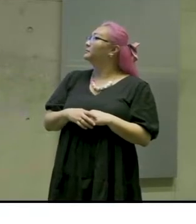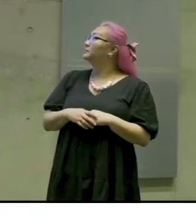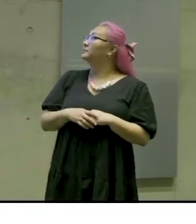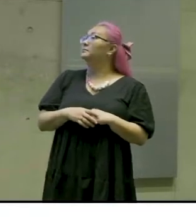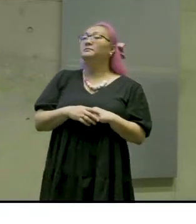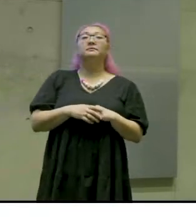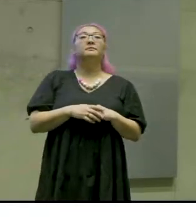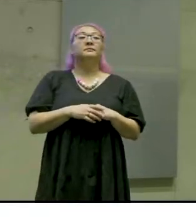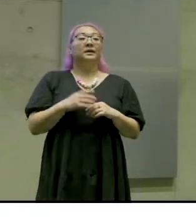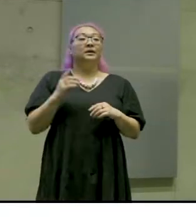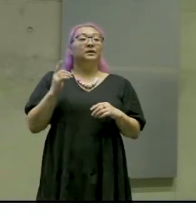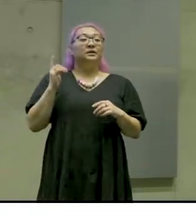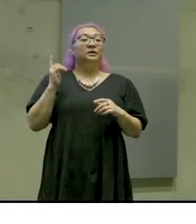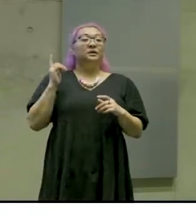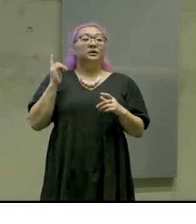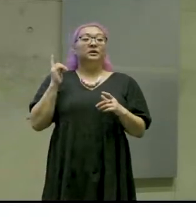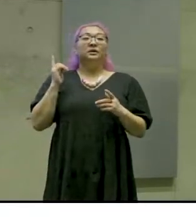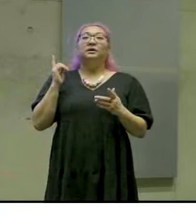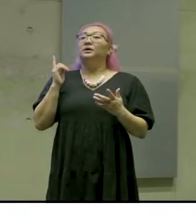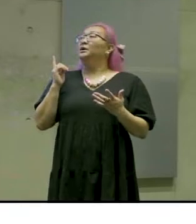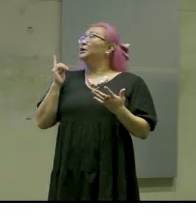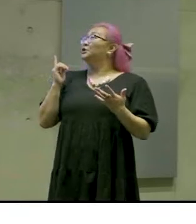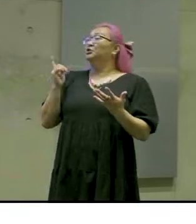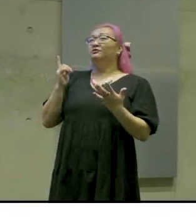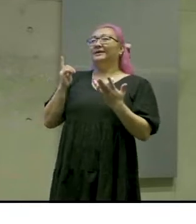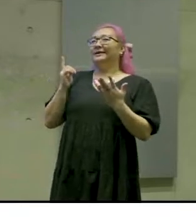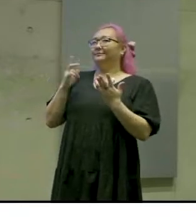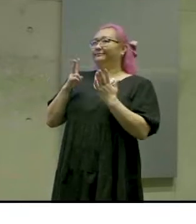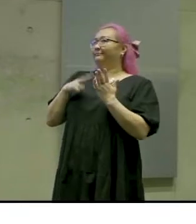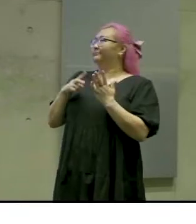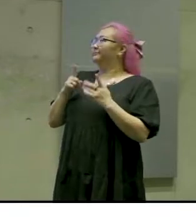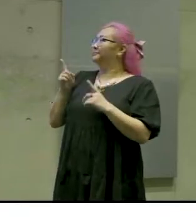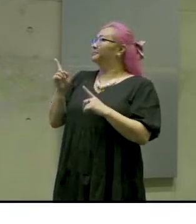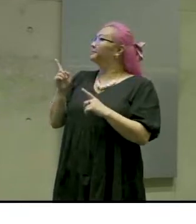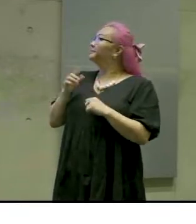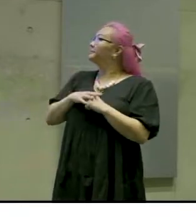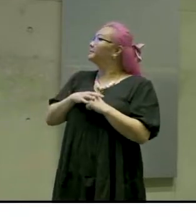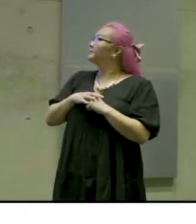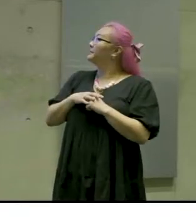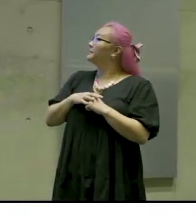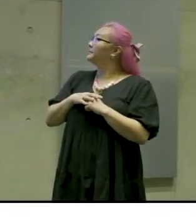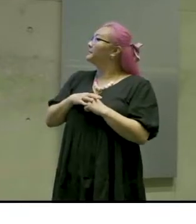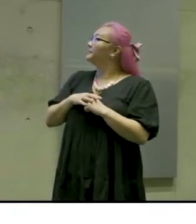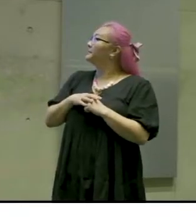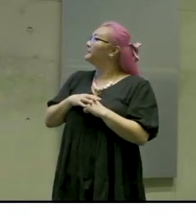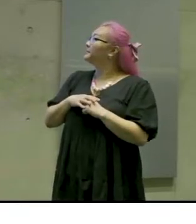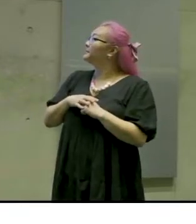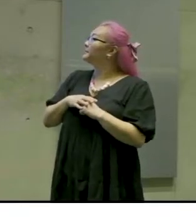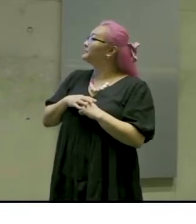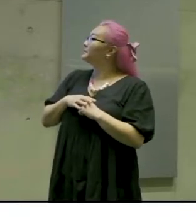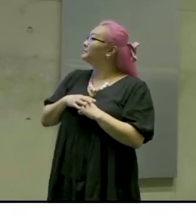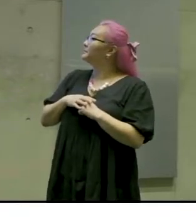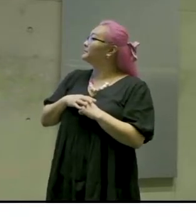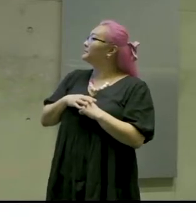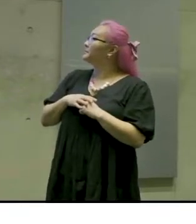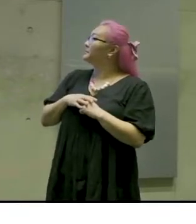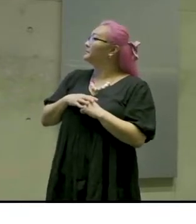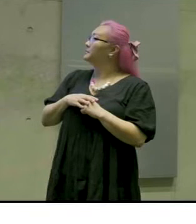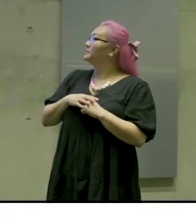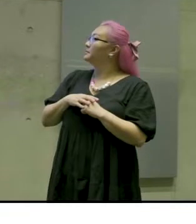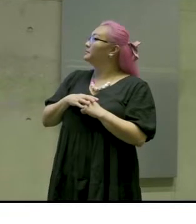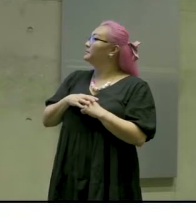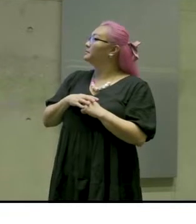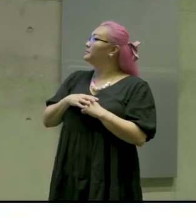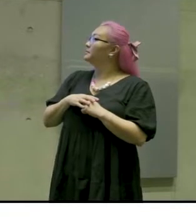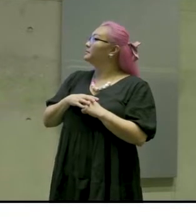emotions, and the process of the project itself was my own sort of therapy.